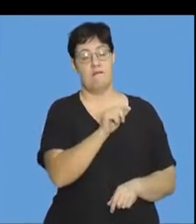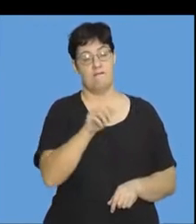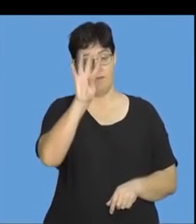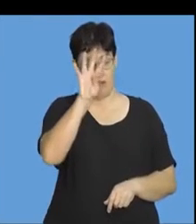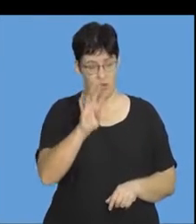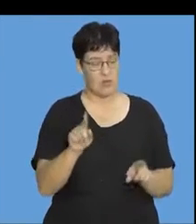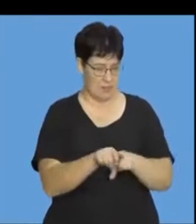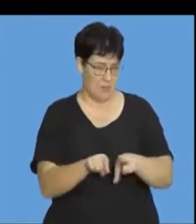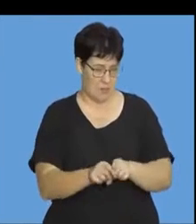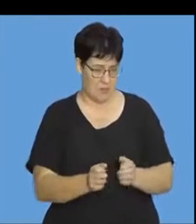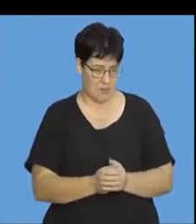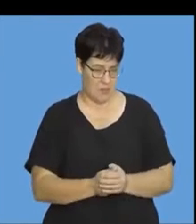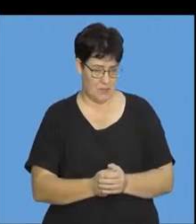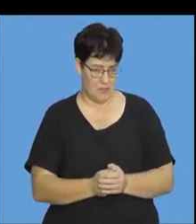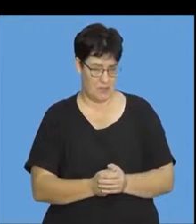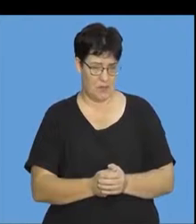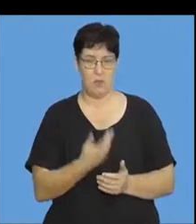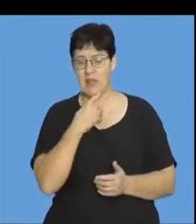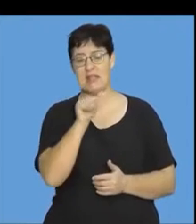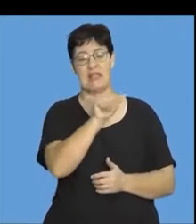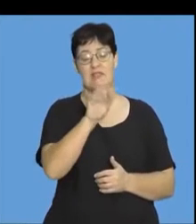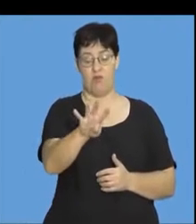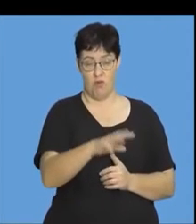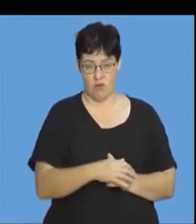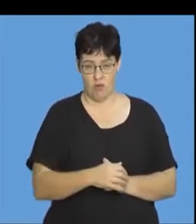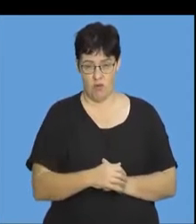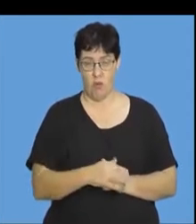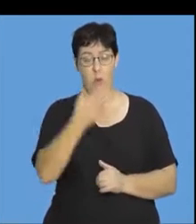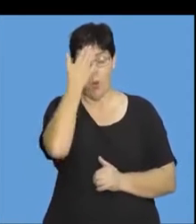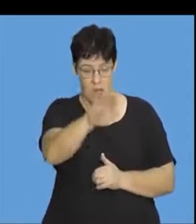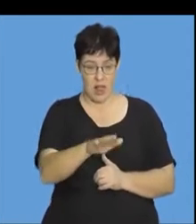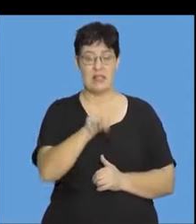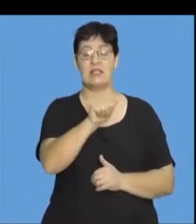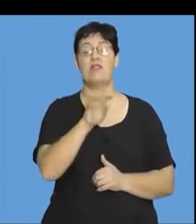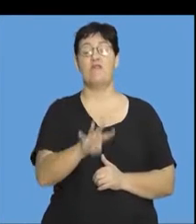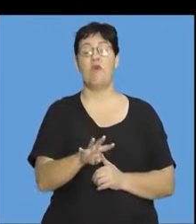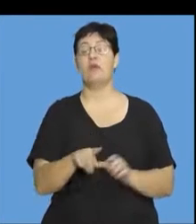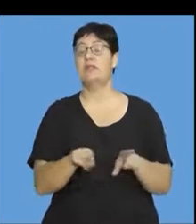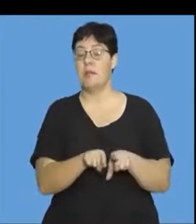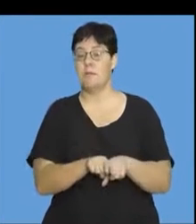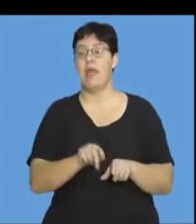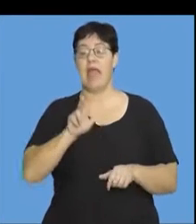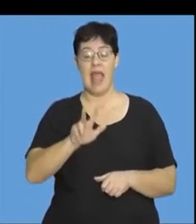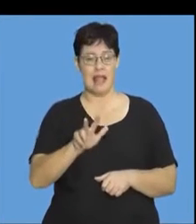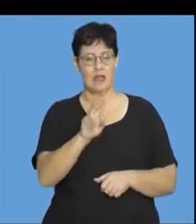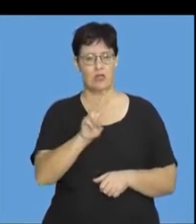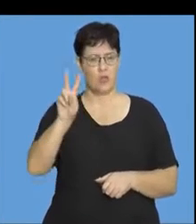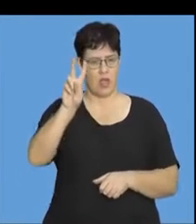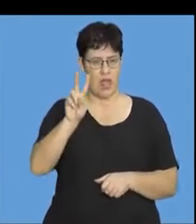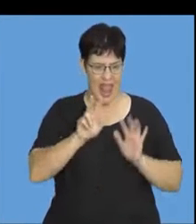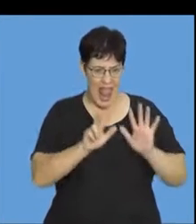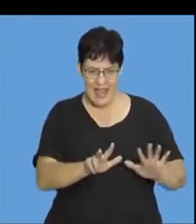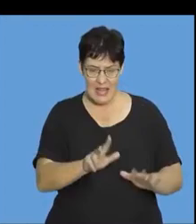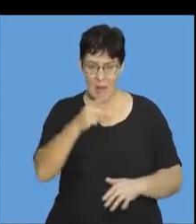agreed? Now, if I give you something like 64, I know that 64 is the same as 8 squared, but 8 is